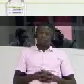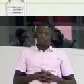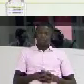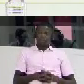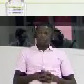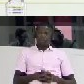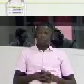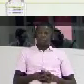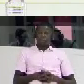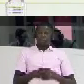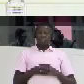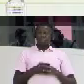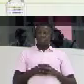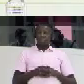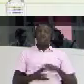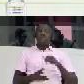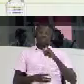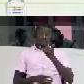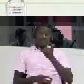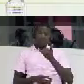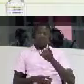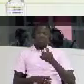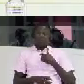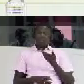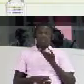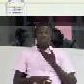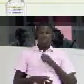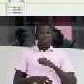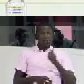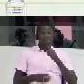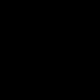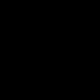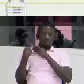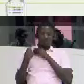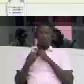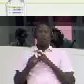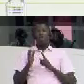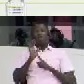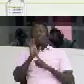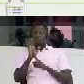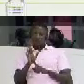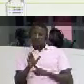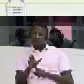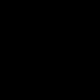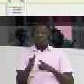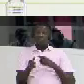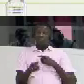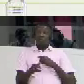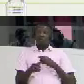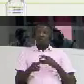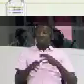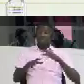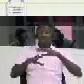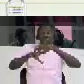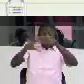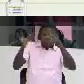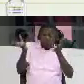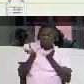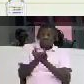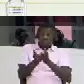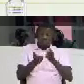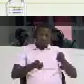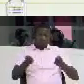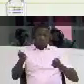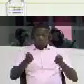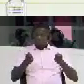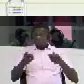daan def. waaw yëngu-yëngu yi def de am léegi crowd. Yes, there were